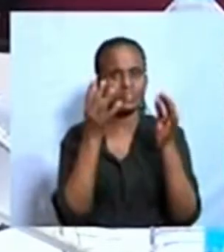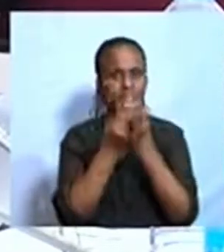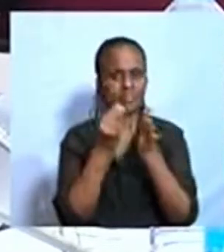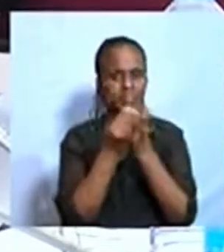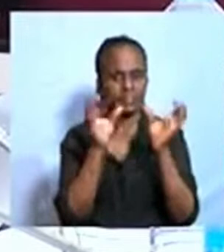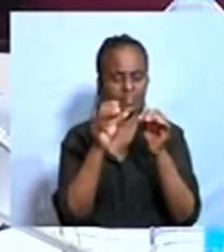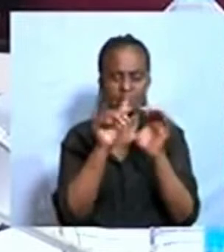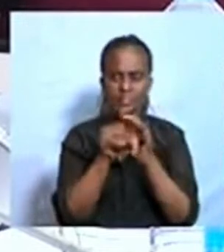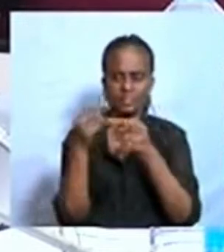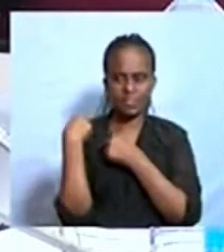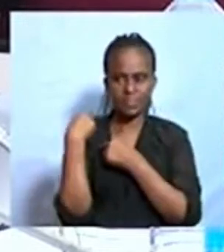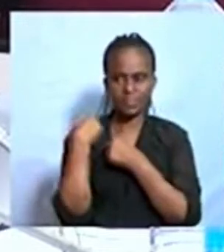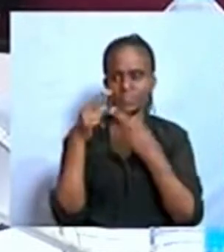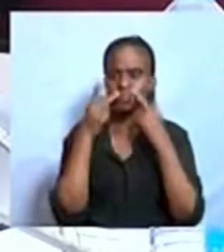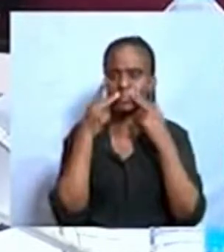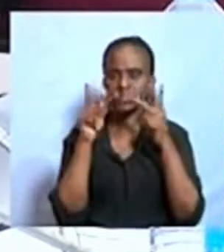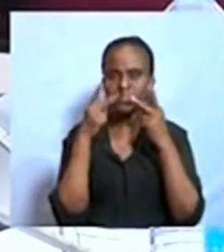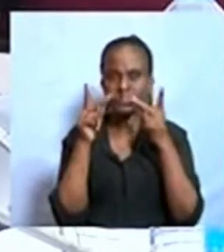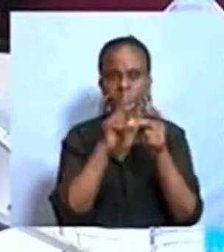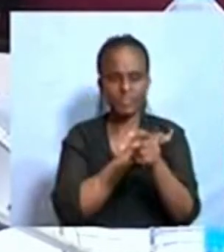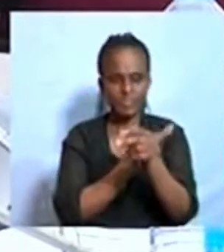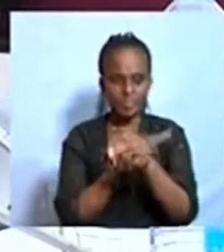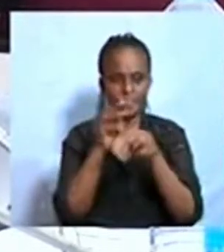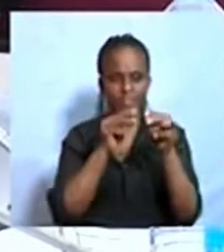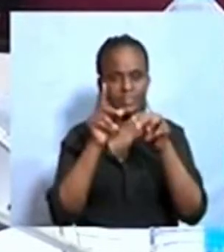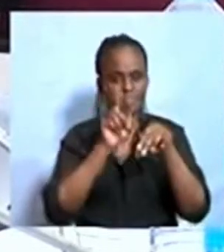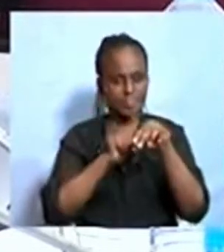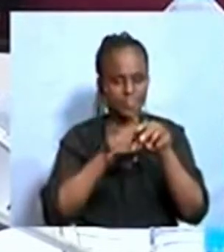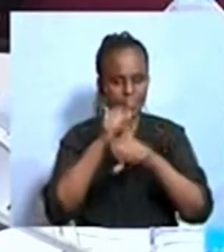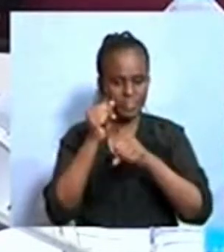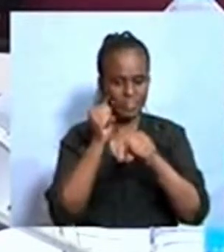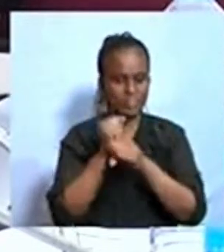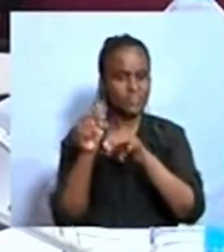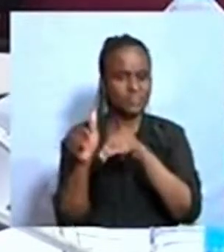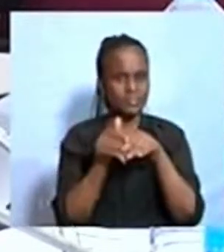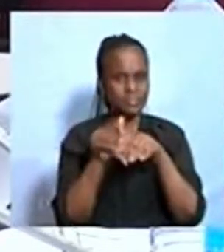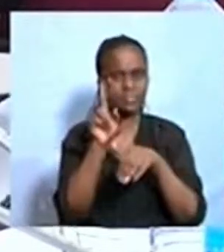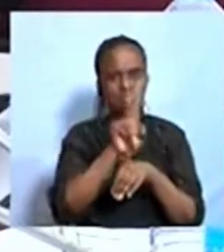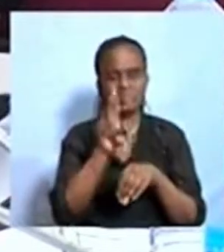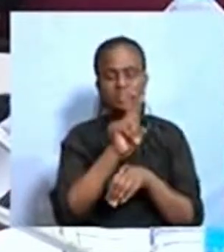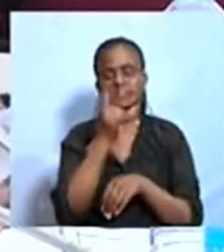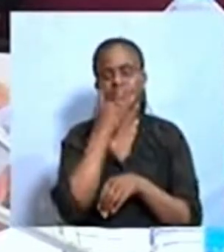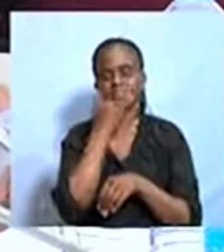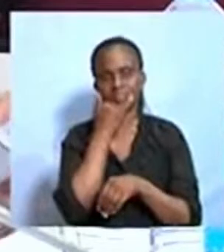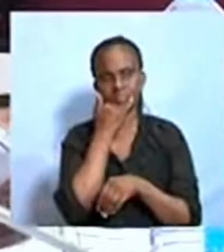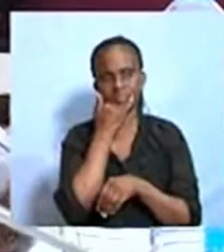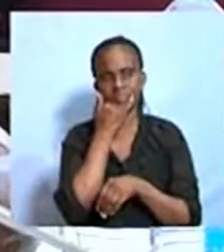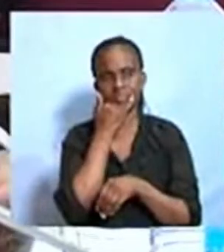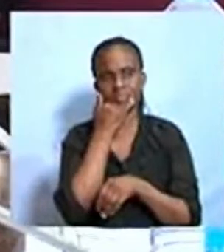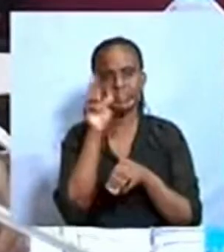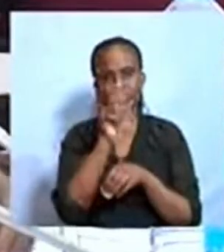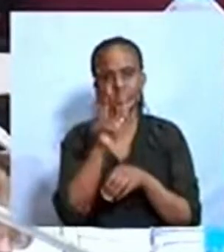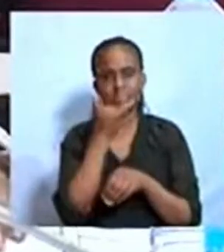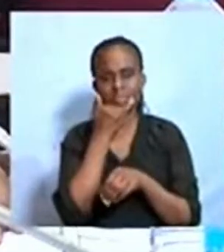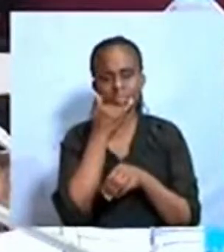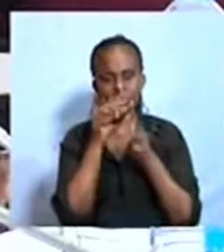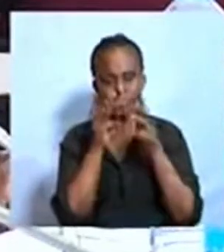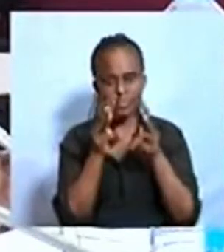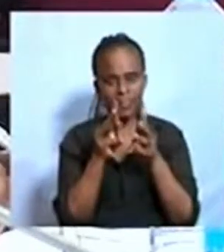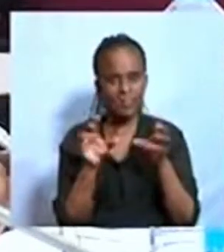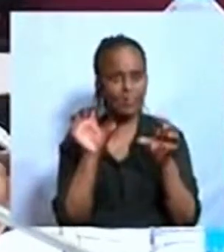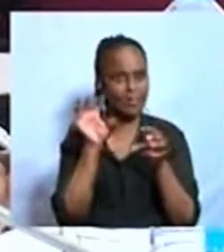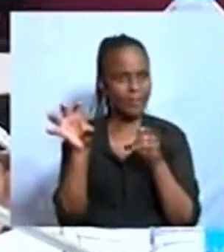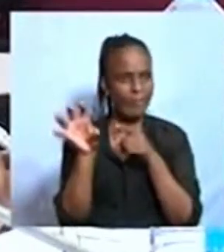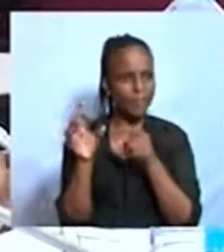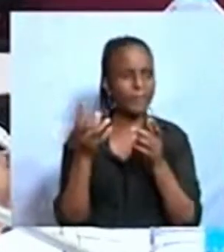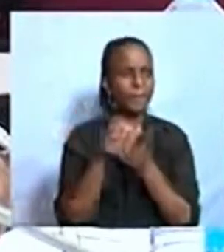the oversight of public resource management during the fiscal year in order to avoid misuse and misapplication of the sector